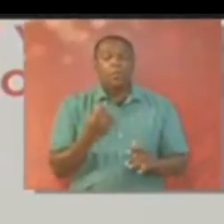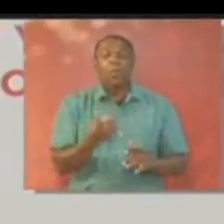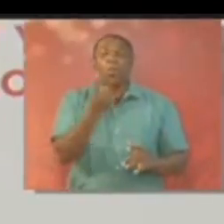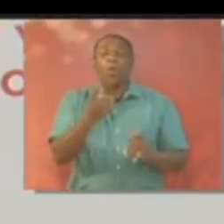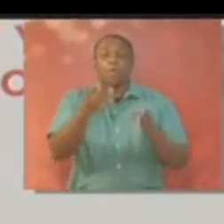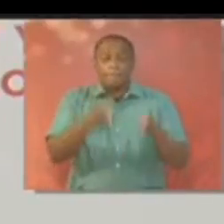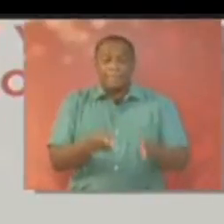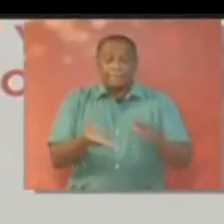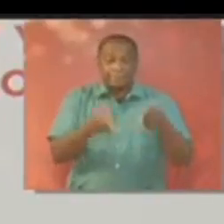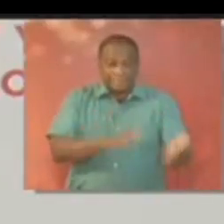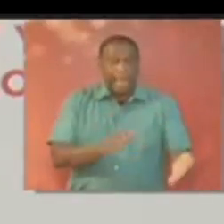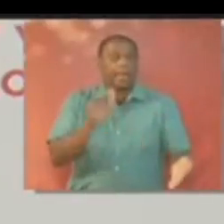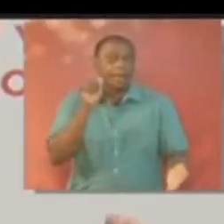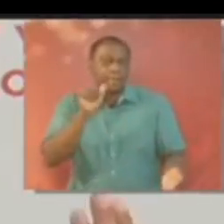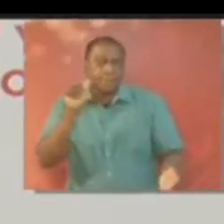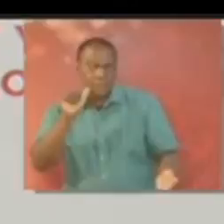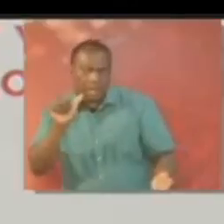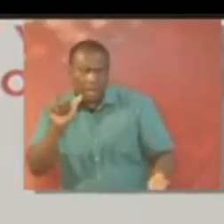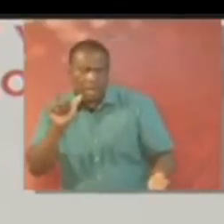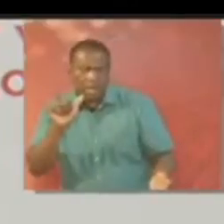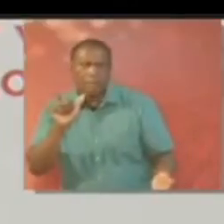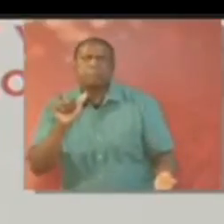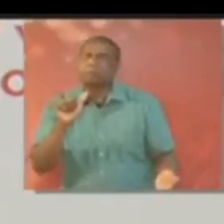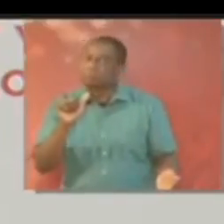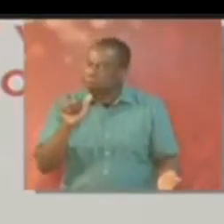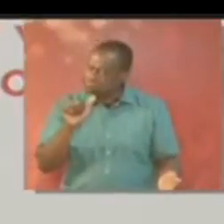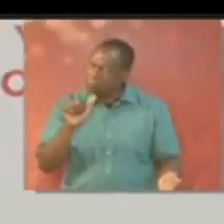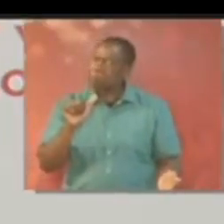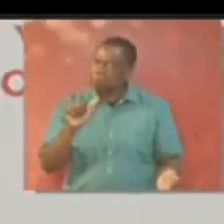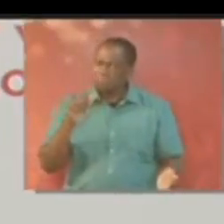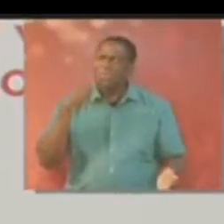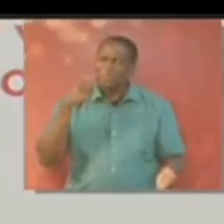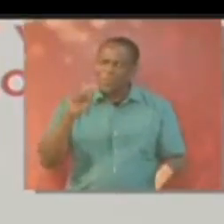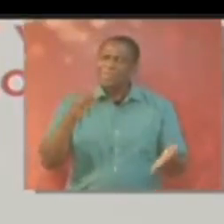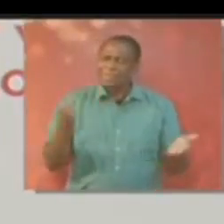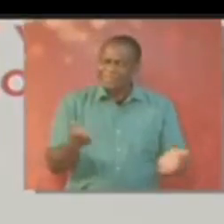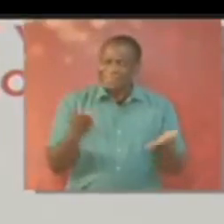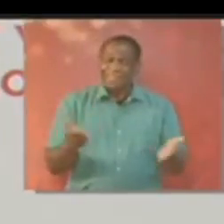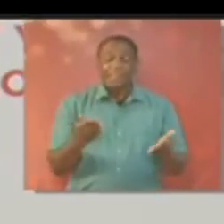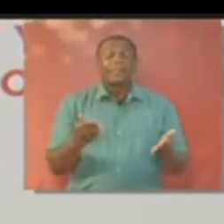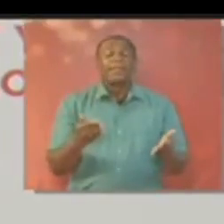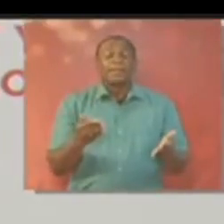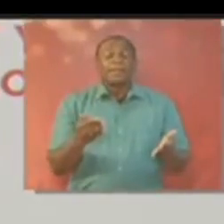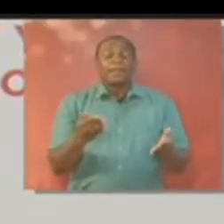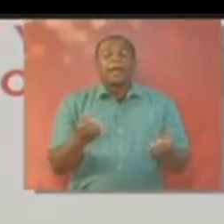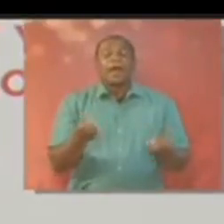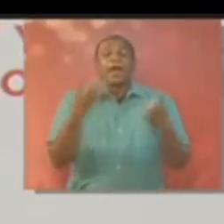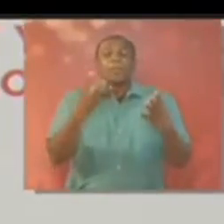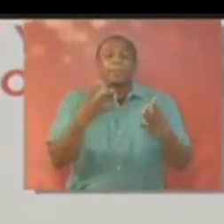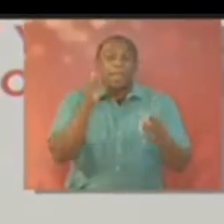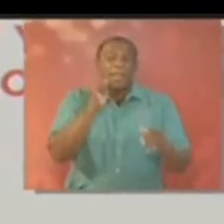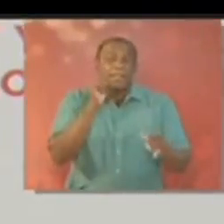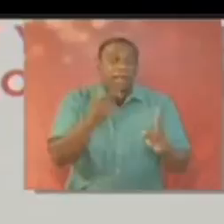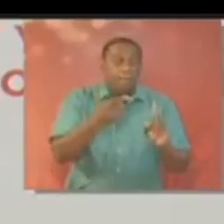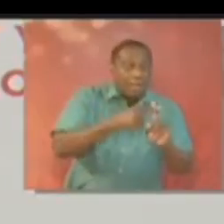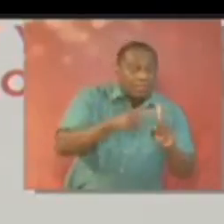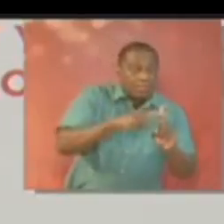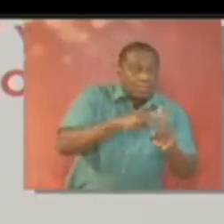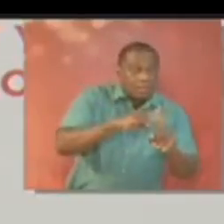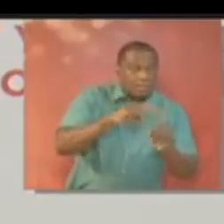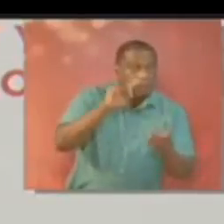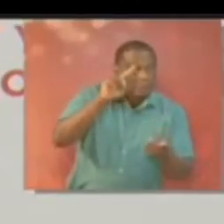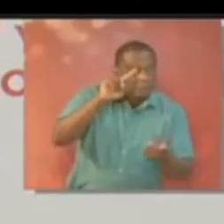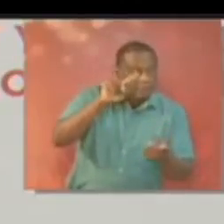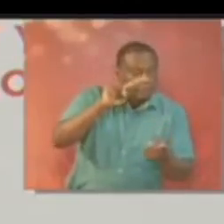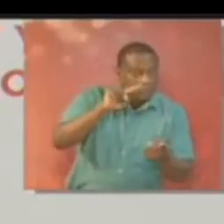per day. As the total cases come down, so will the number of deaths. And could you imagine how good that